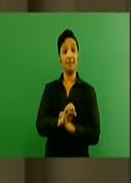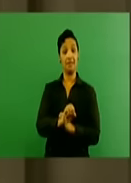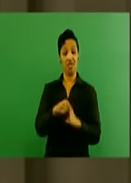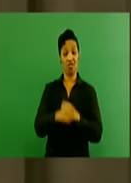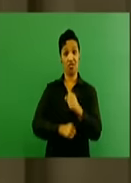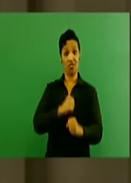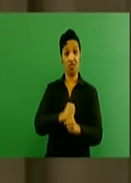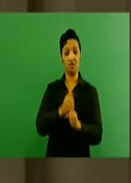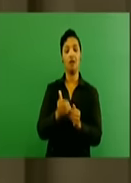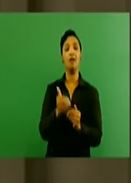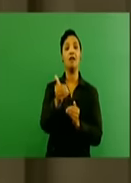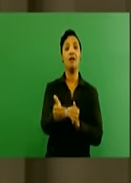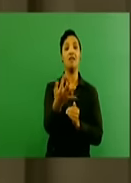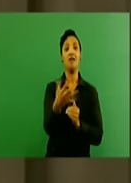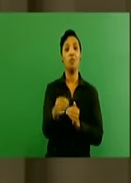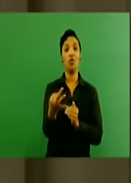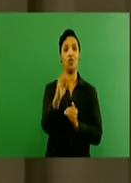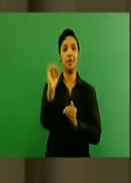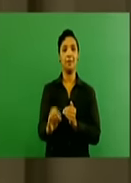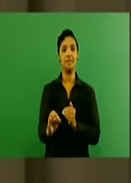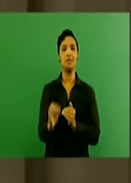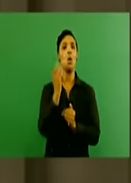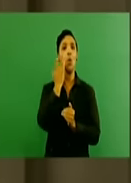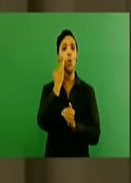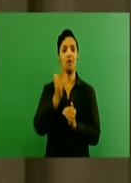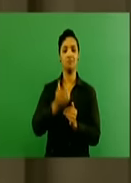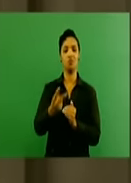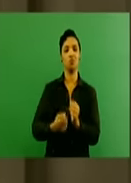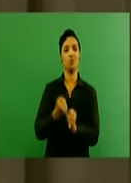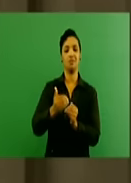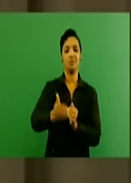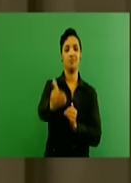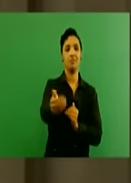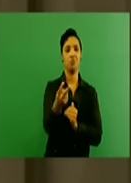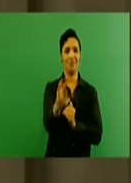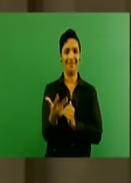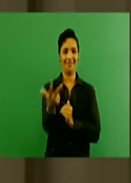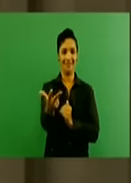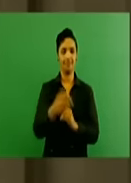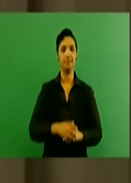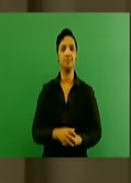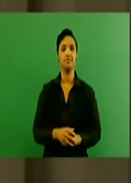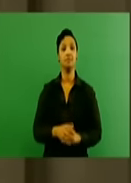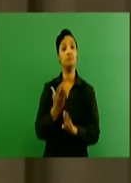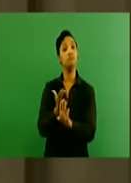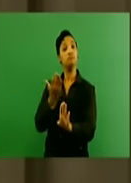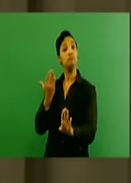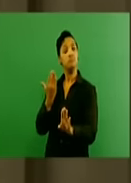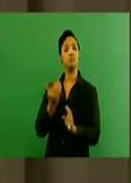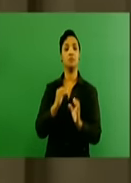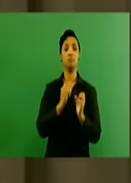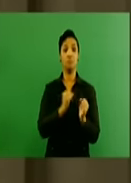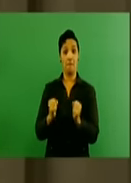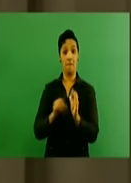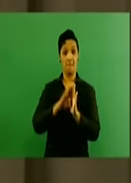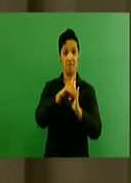2016 to 5.3% by 2018. Whereas previously, core inflation was